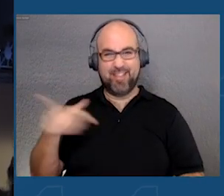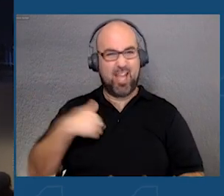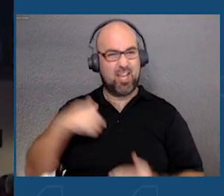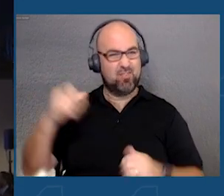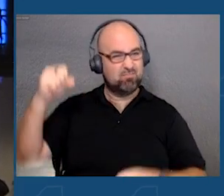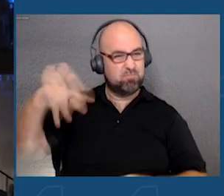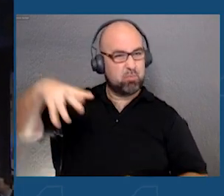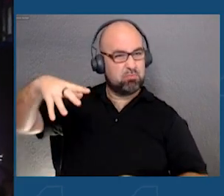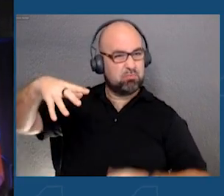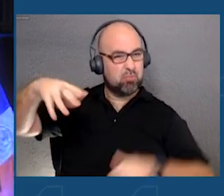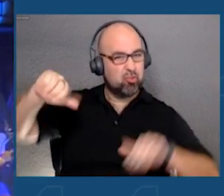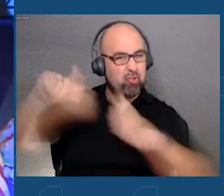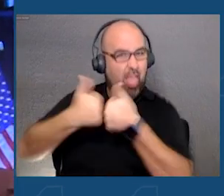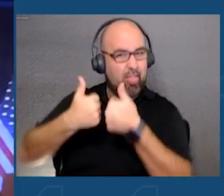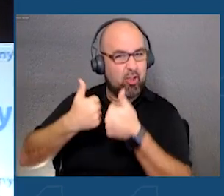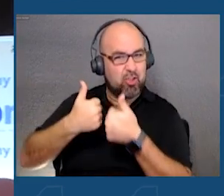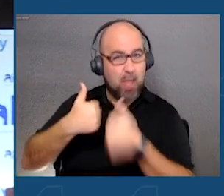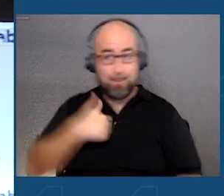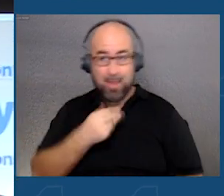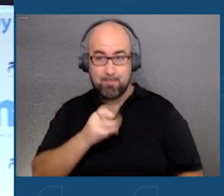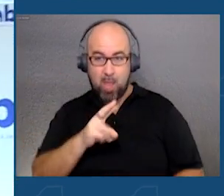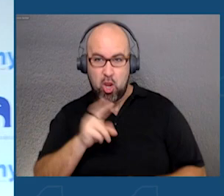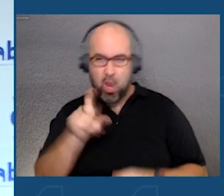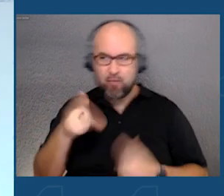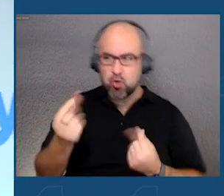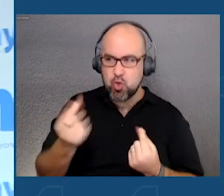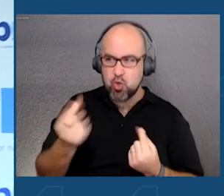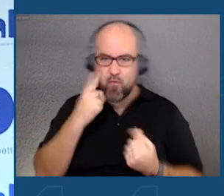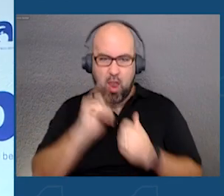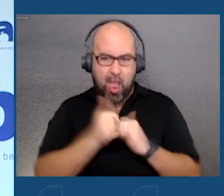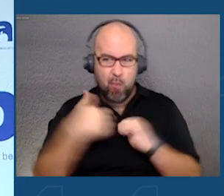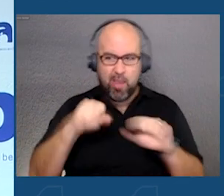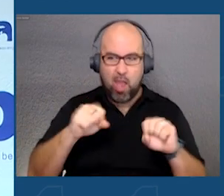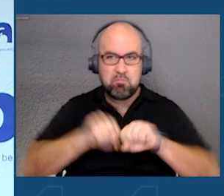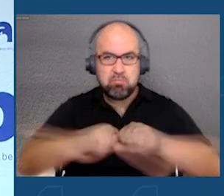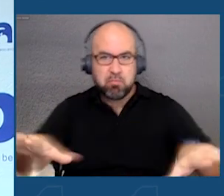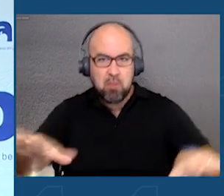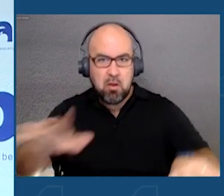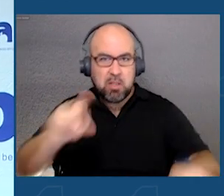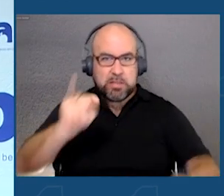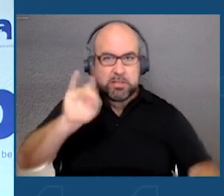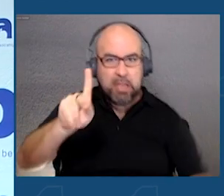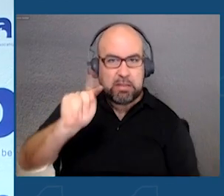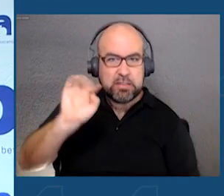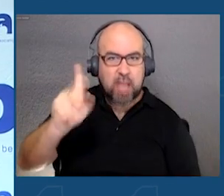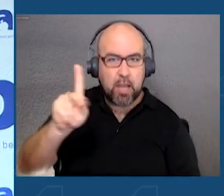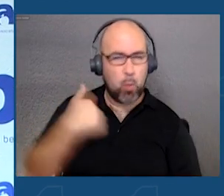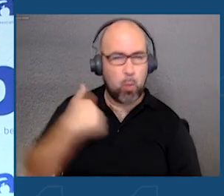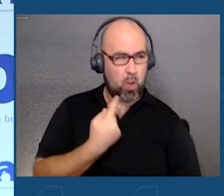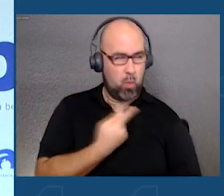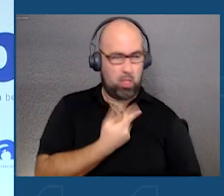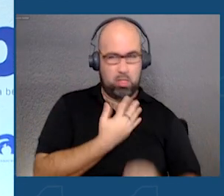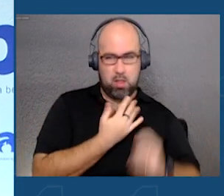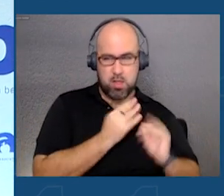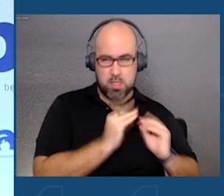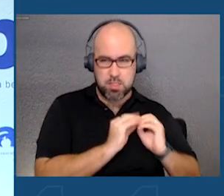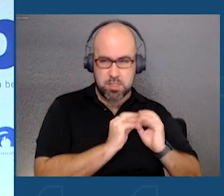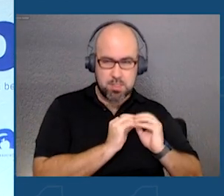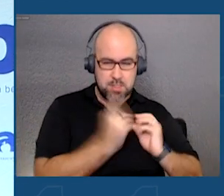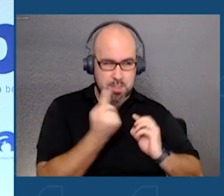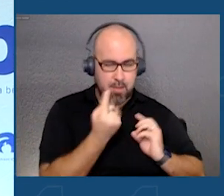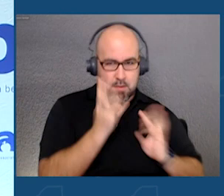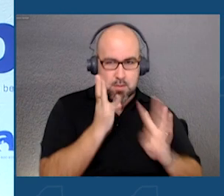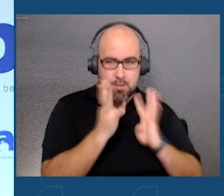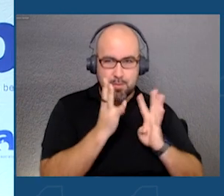I have to do to get on Abney TikTok. We'll try to come up with something really clever throughout the process here today,